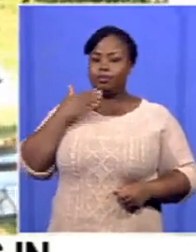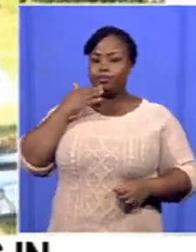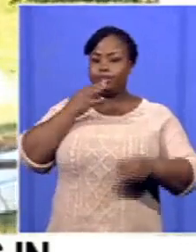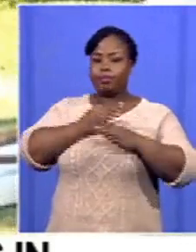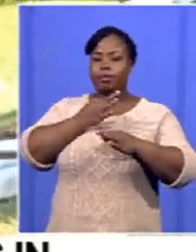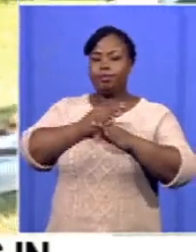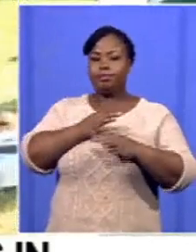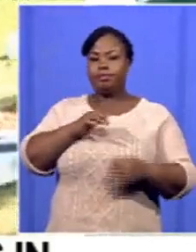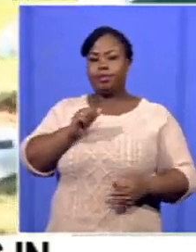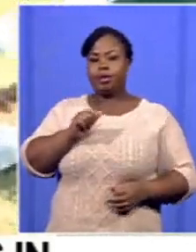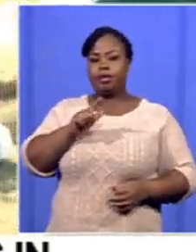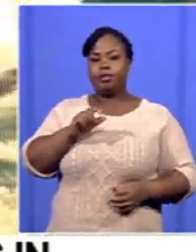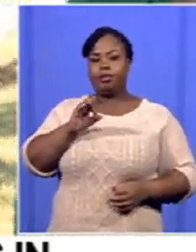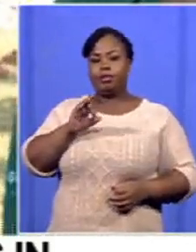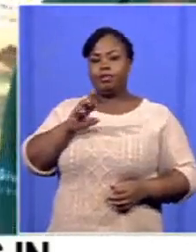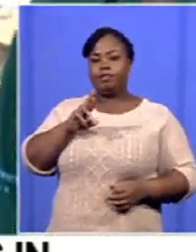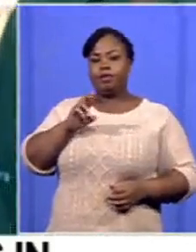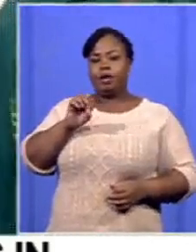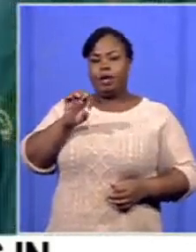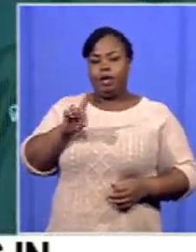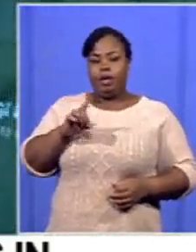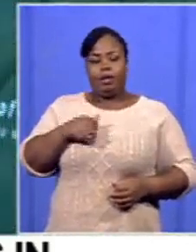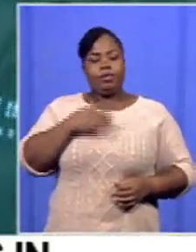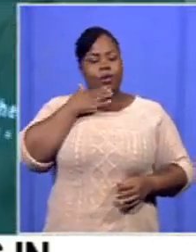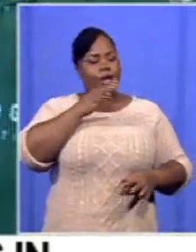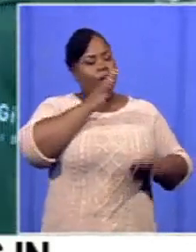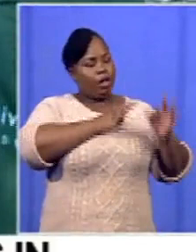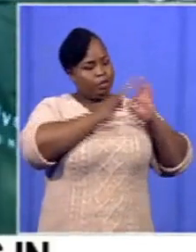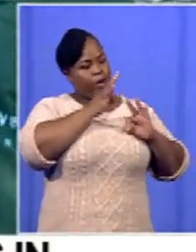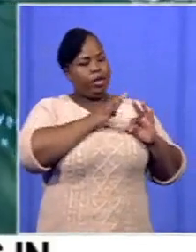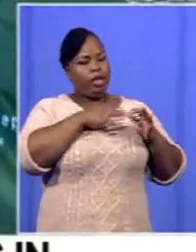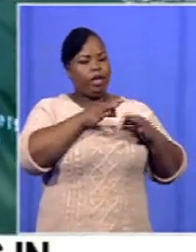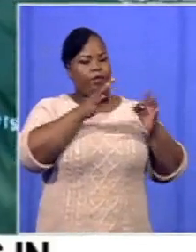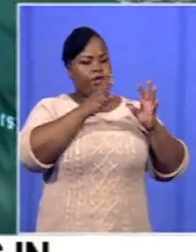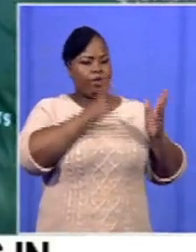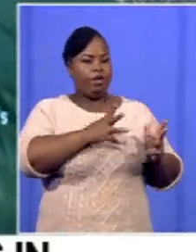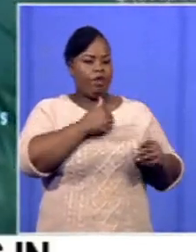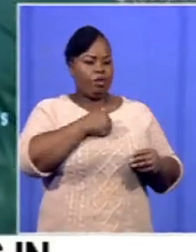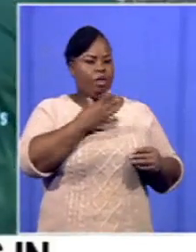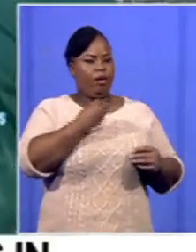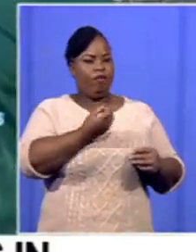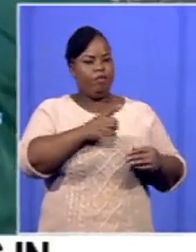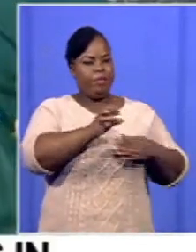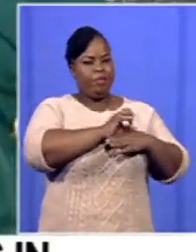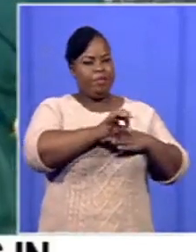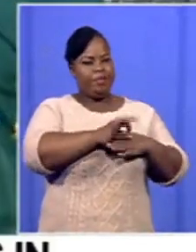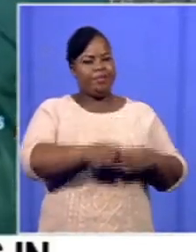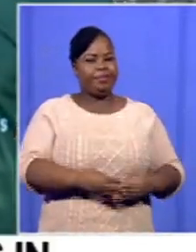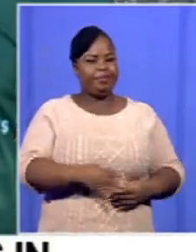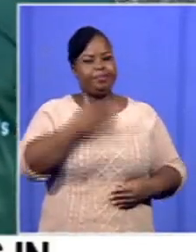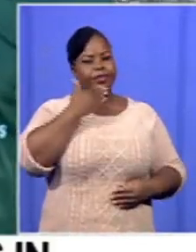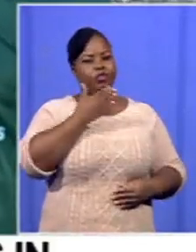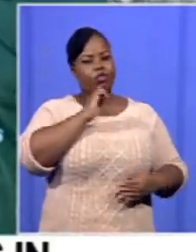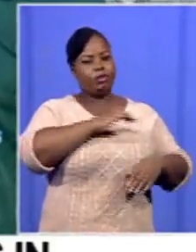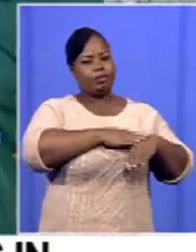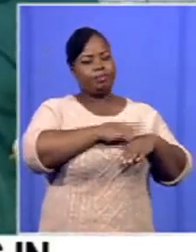Alfred Mahlambi, who will briefly tell us about the plans that the Gift of the Givers have in this area. Baba Mahlambi, thank you very much for your time.